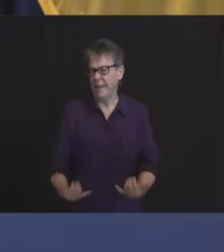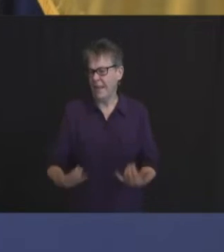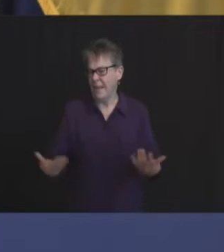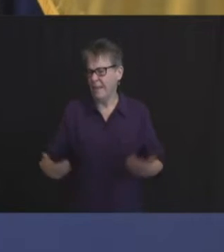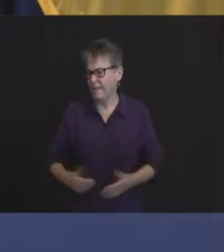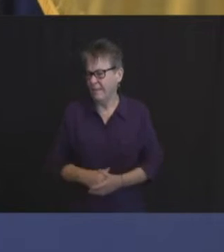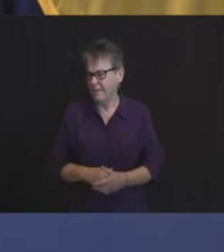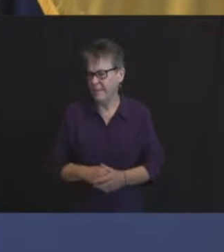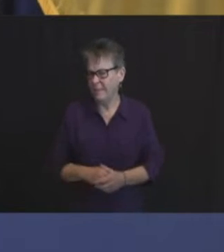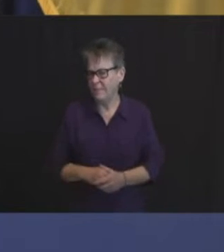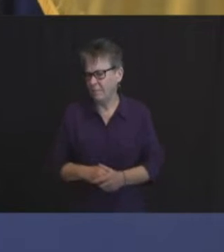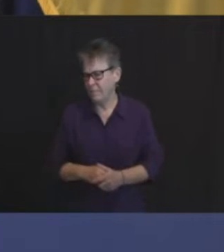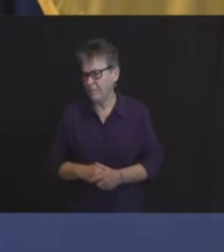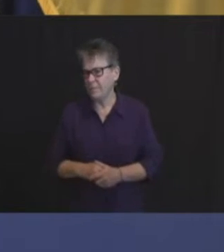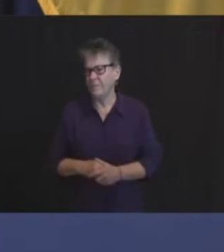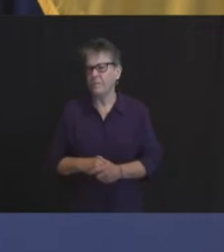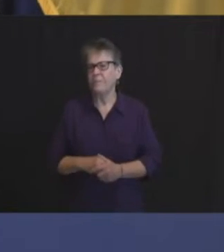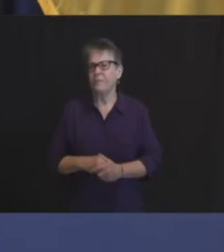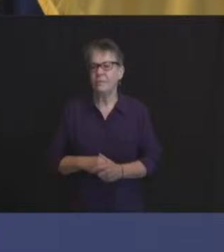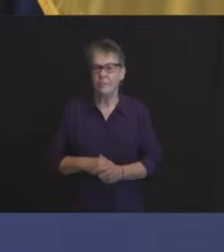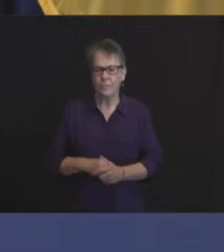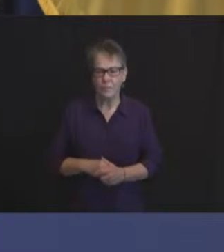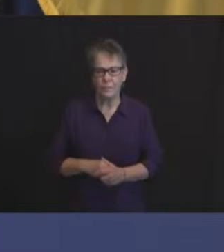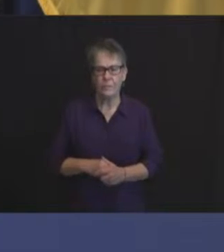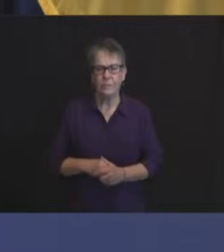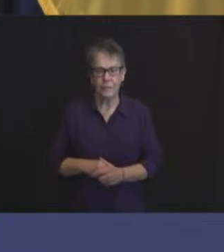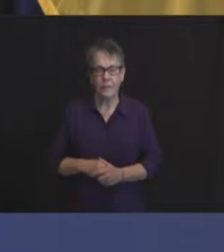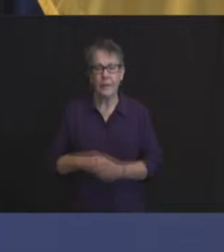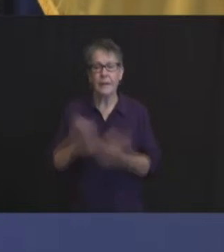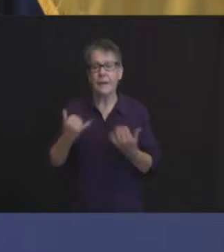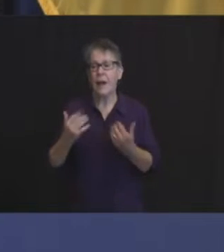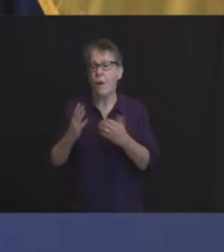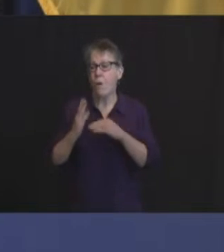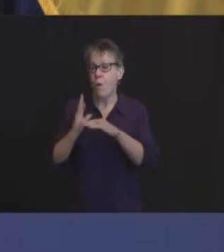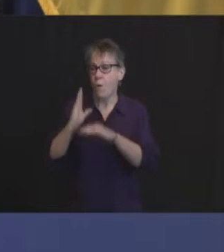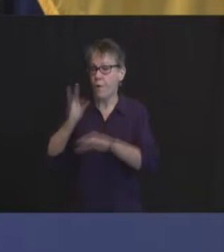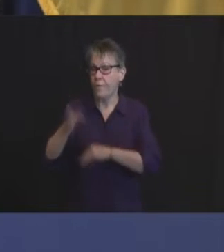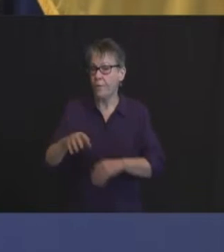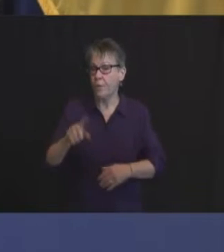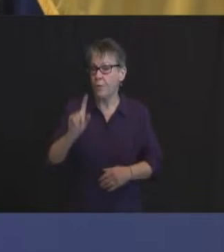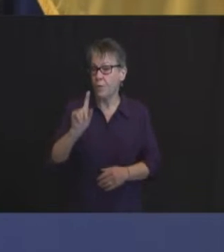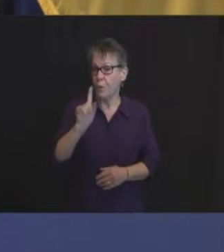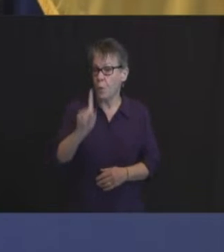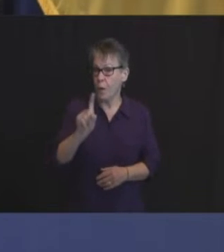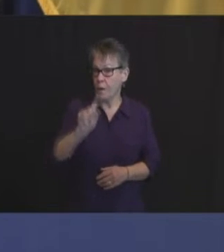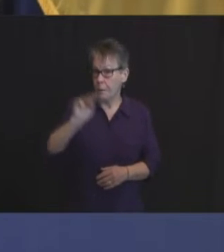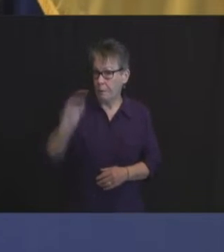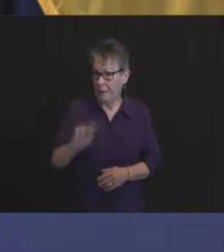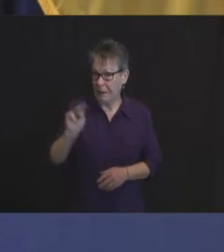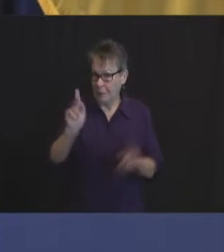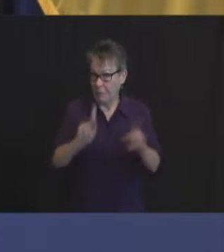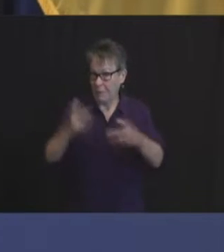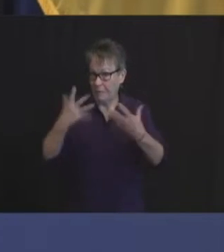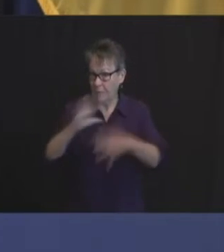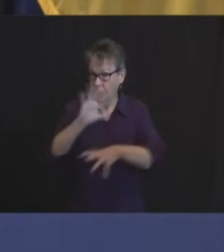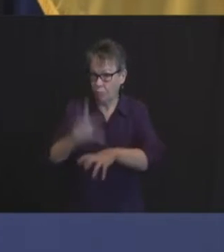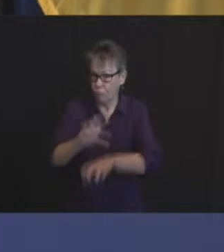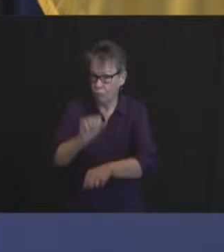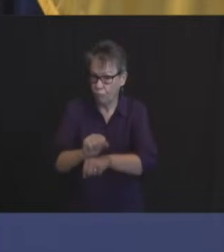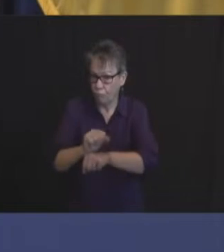goes, 7% are in 1A, Dustin asked us, right? 7% are